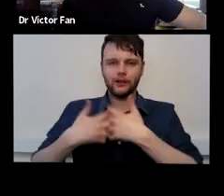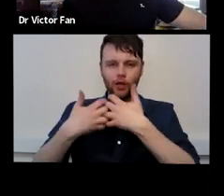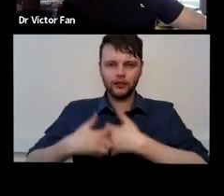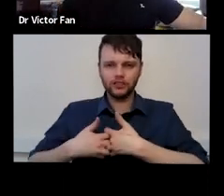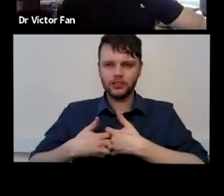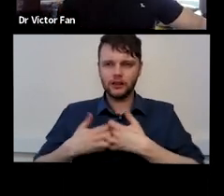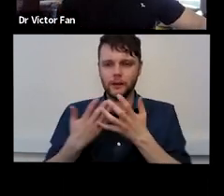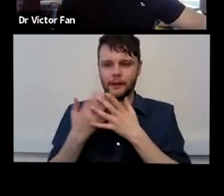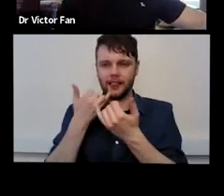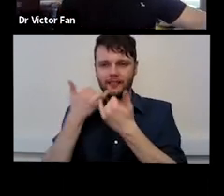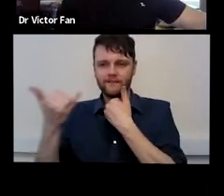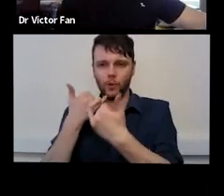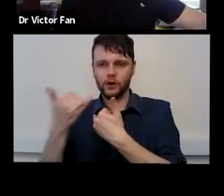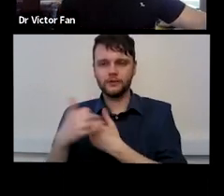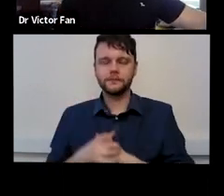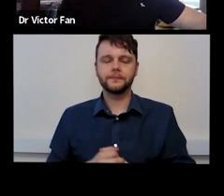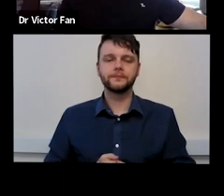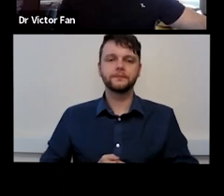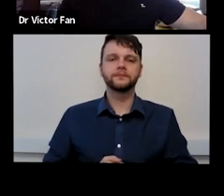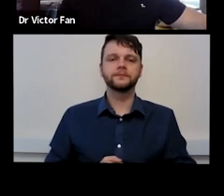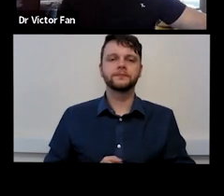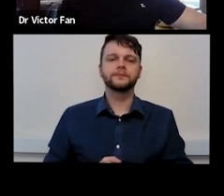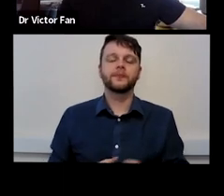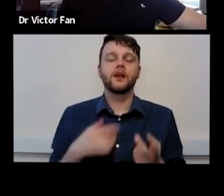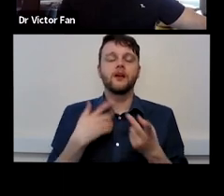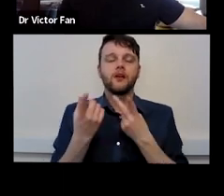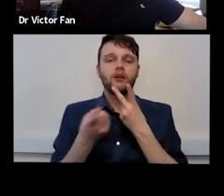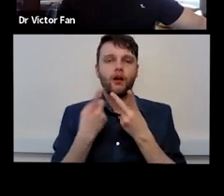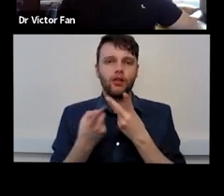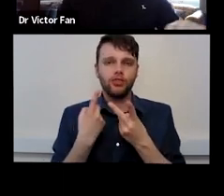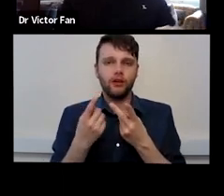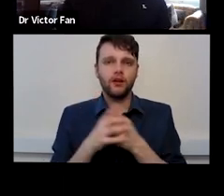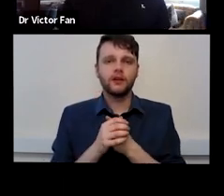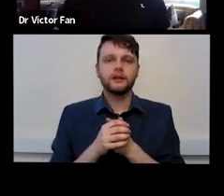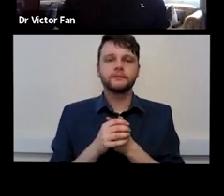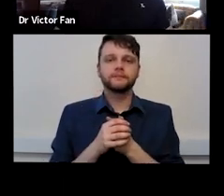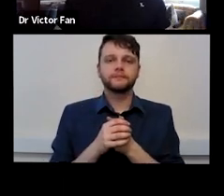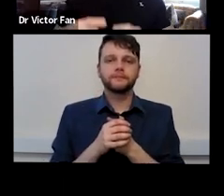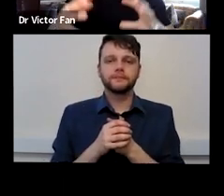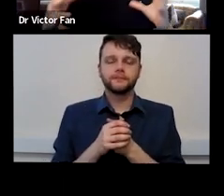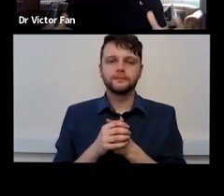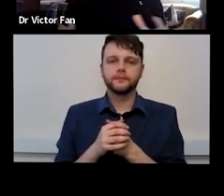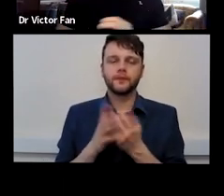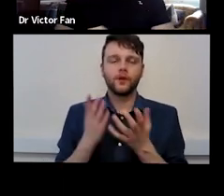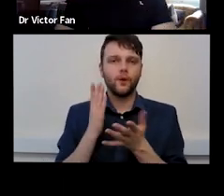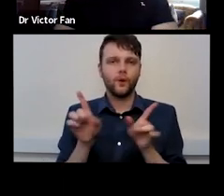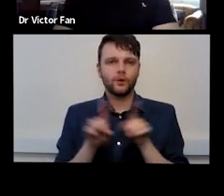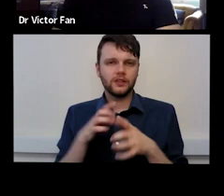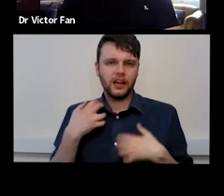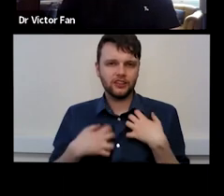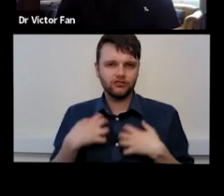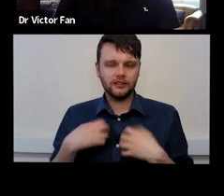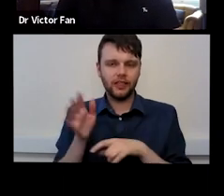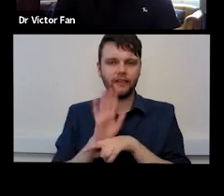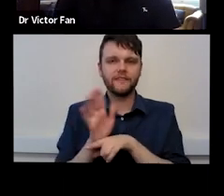the telephone. And the other, another thing that is also very interesting in the film is that